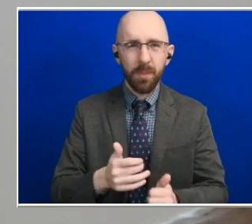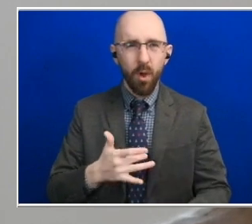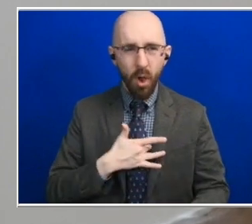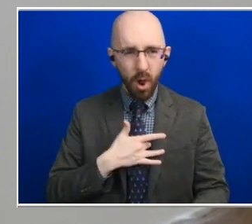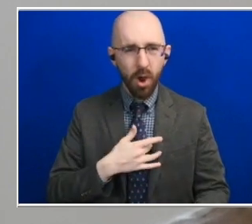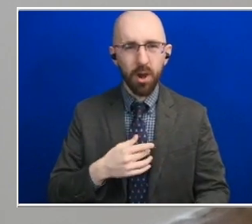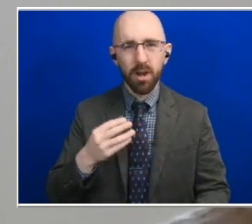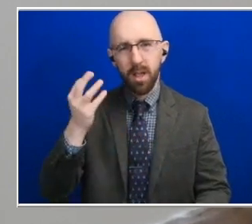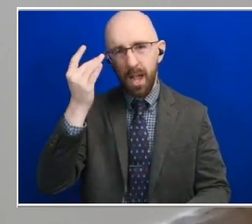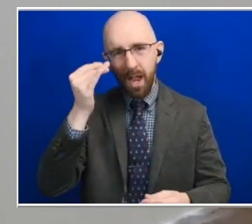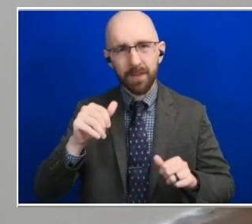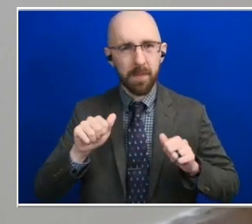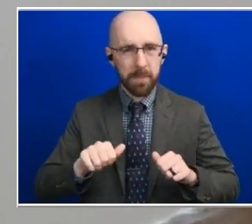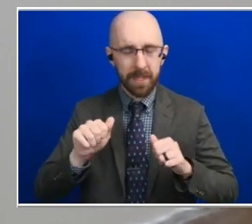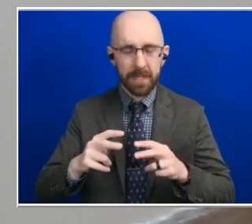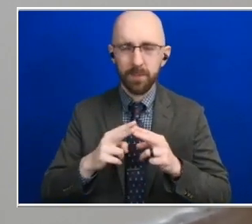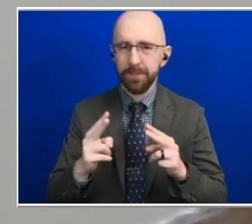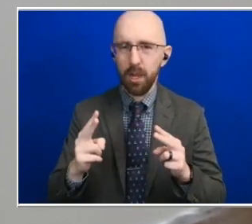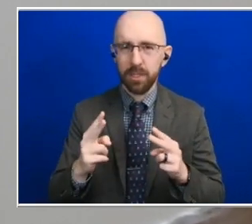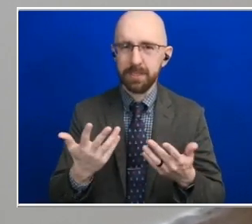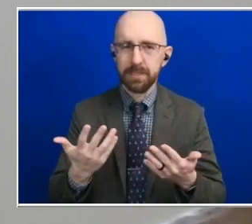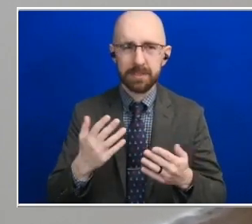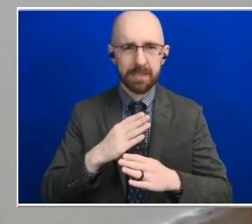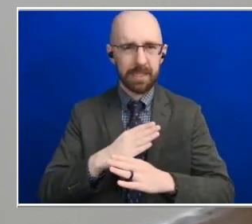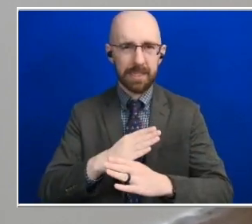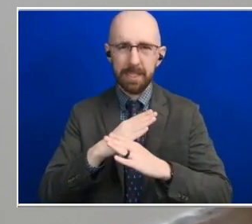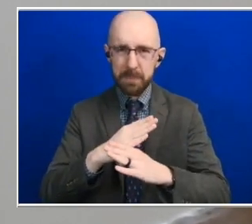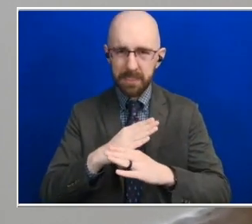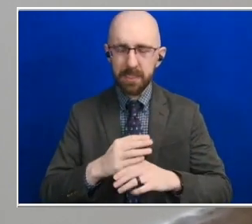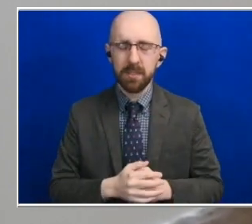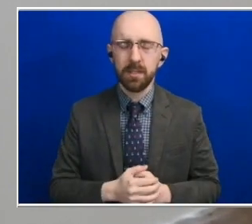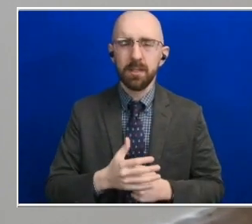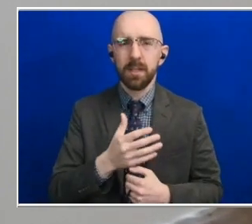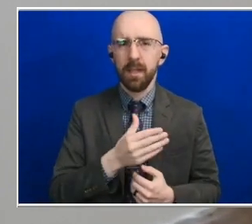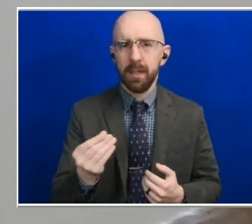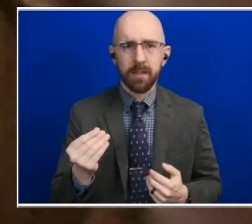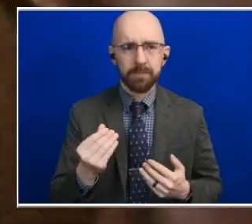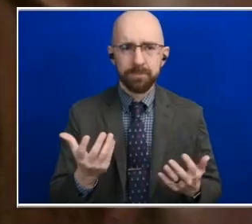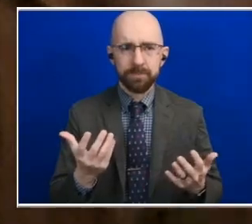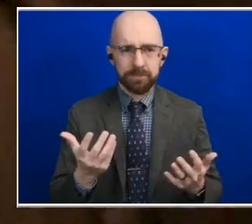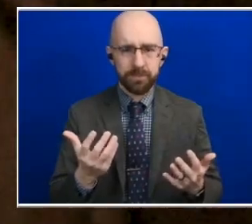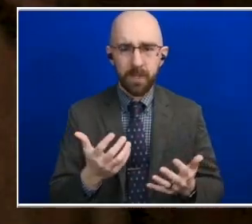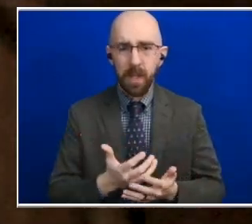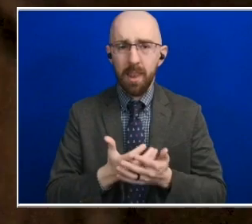abilities were very inhibited, and a lot of fatigue.